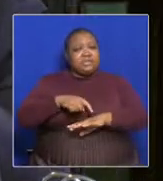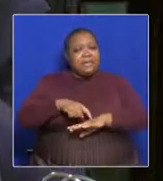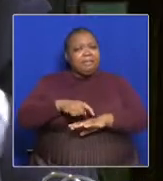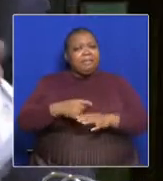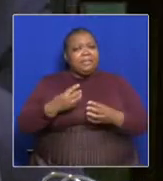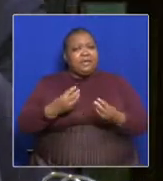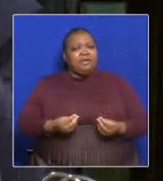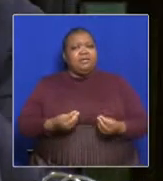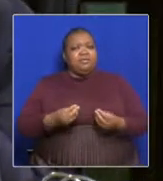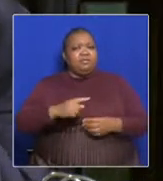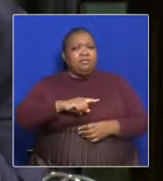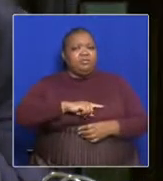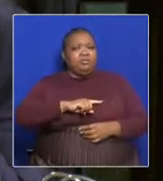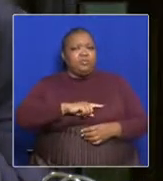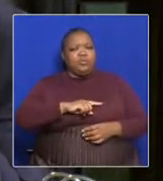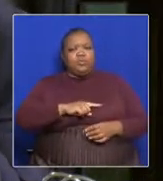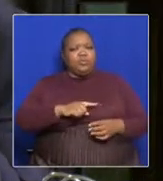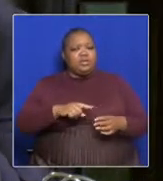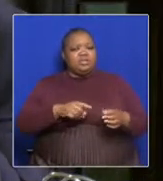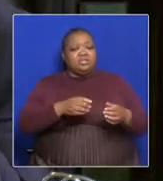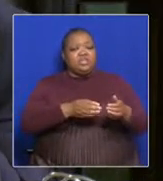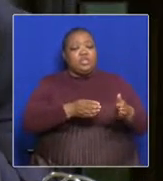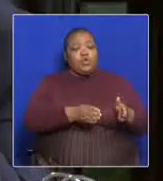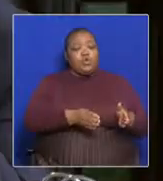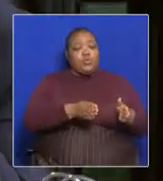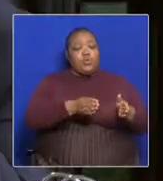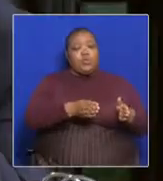that container was going to be spirited away.